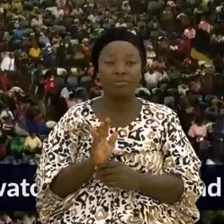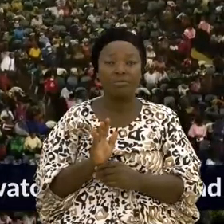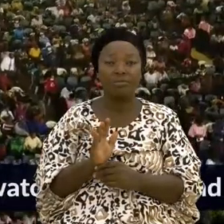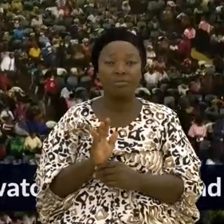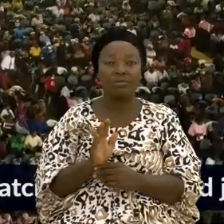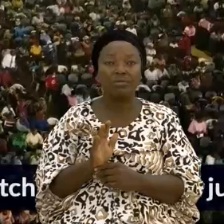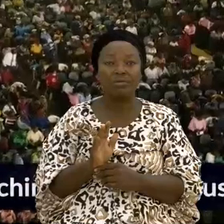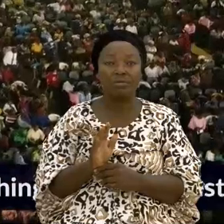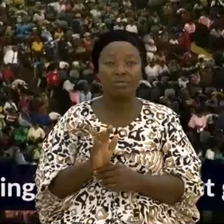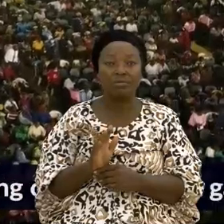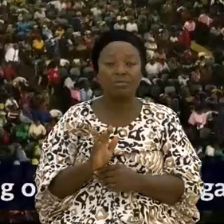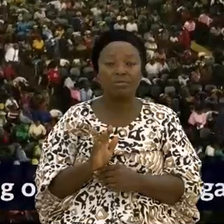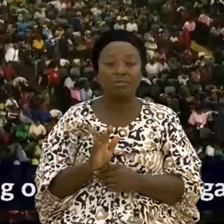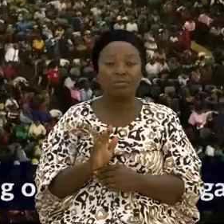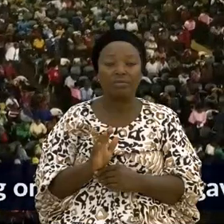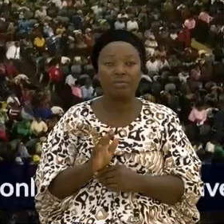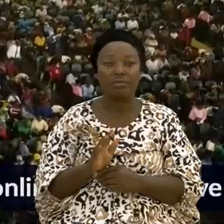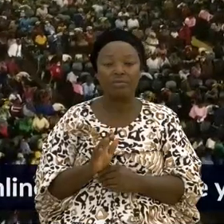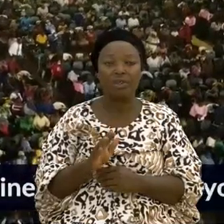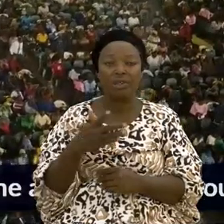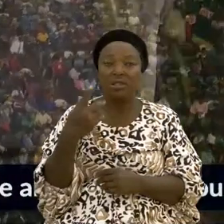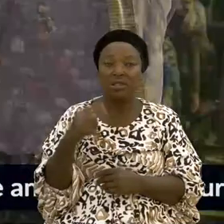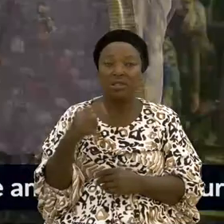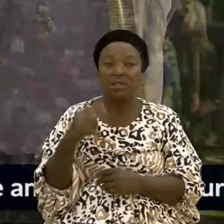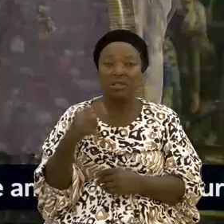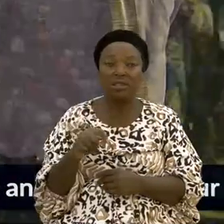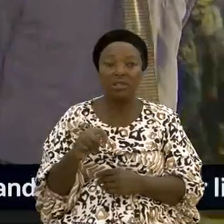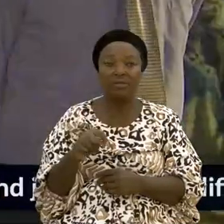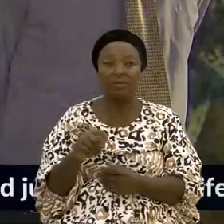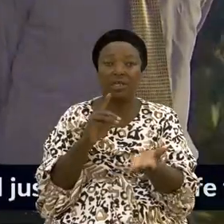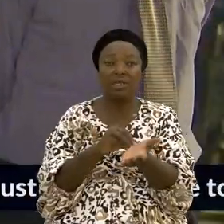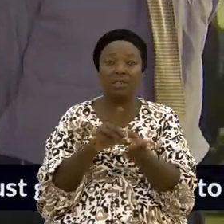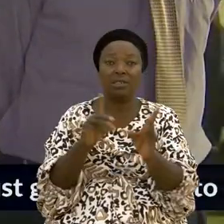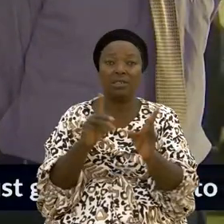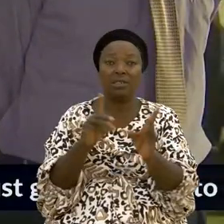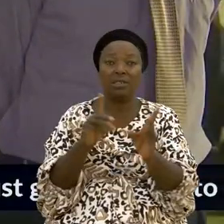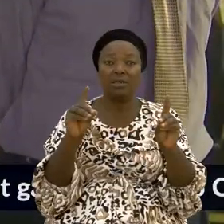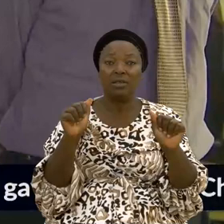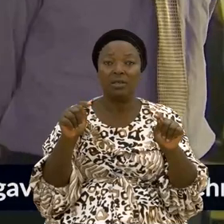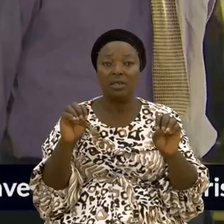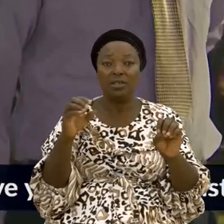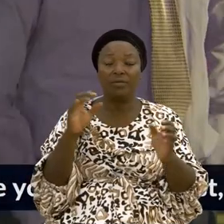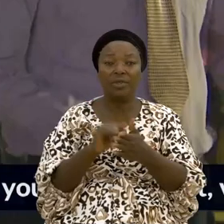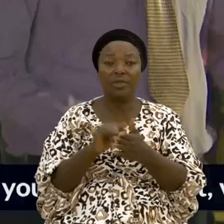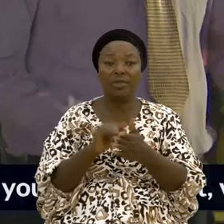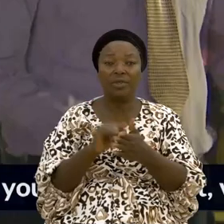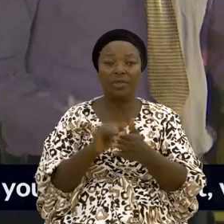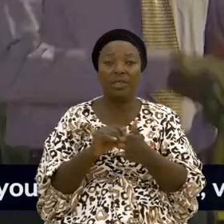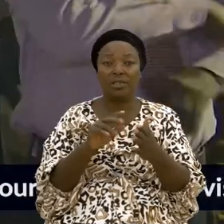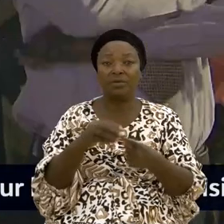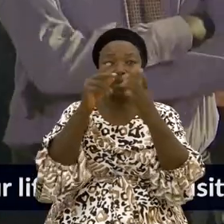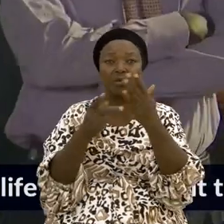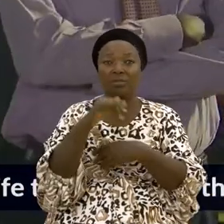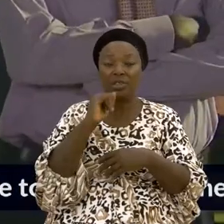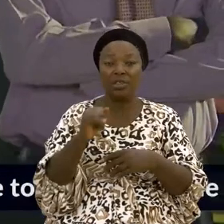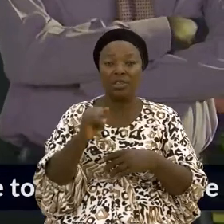The date of that special banquet will be 2nd of January. That will be on a